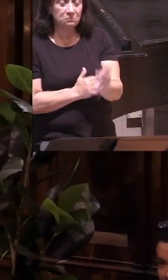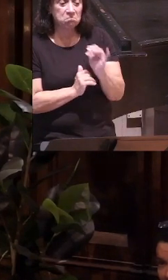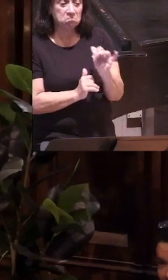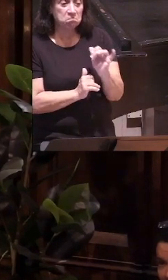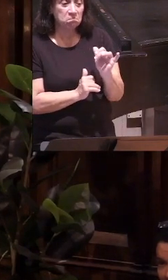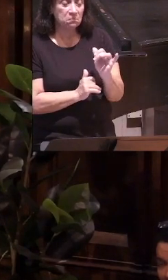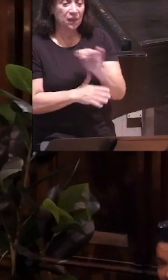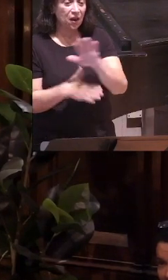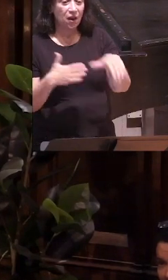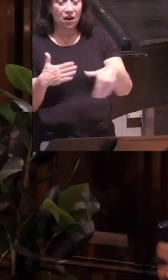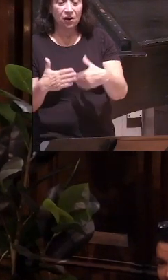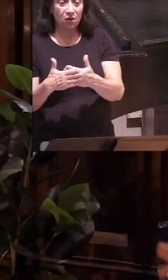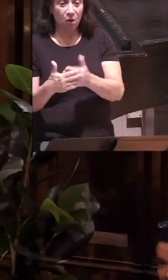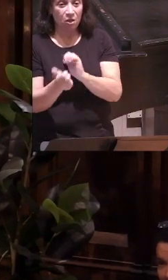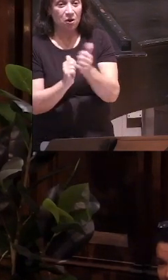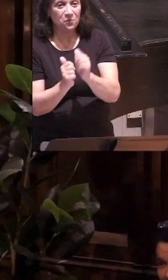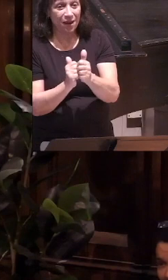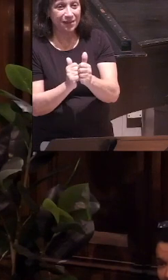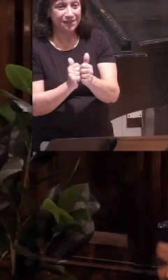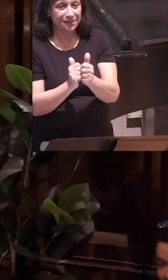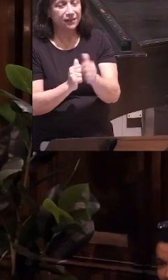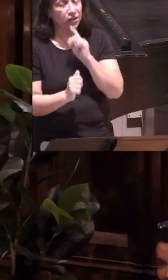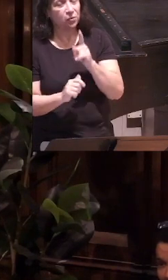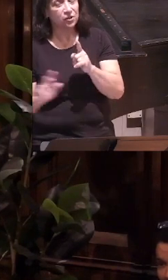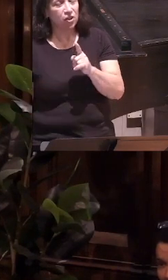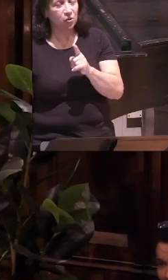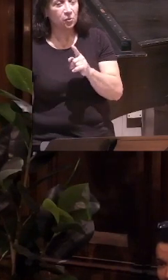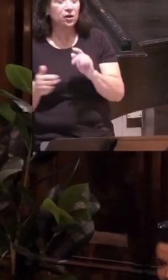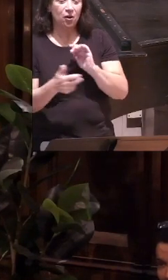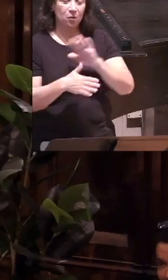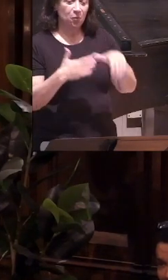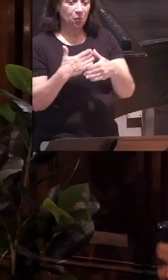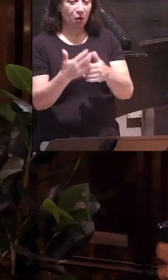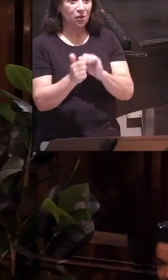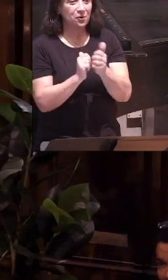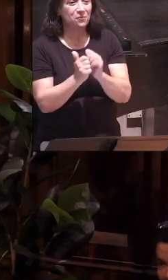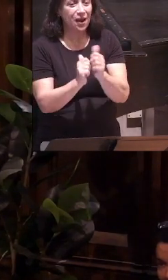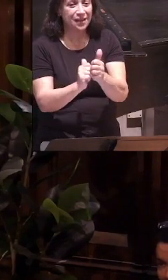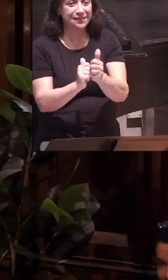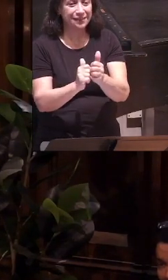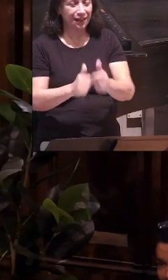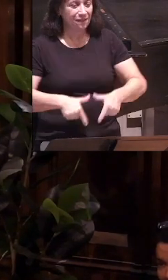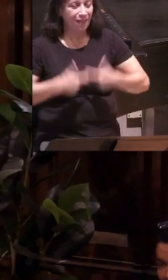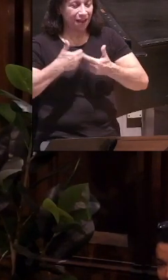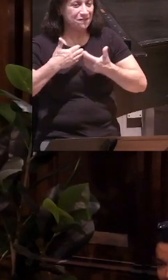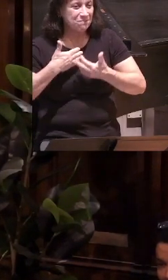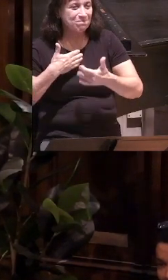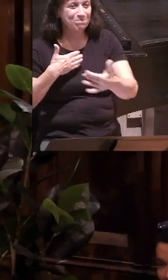and we're all in a race, and there's a third one, by the way, and we're all in the race of life.